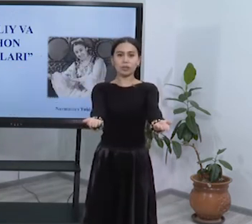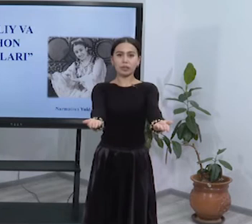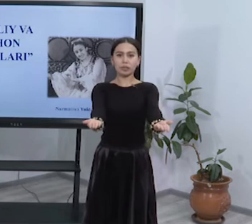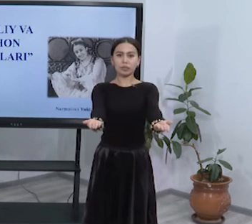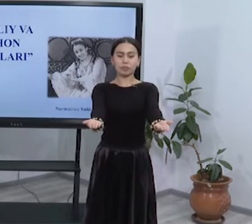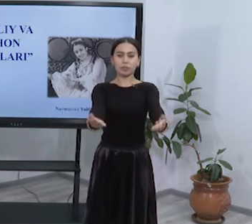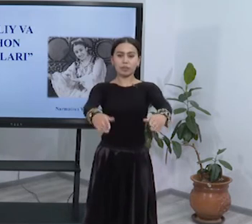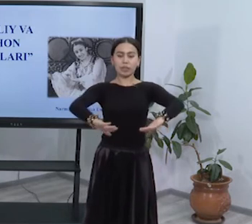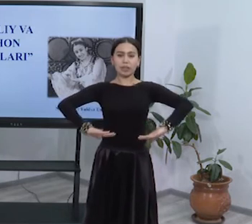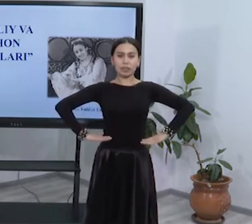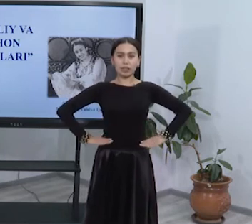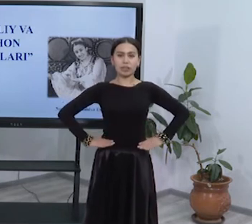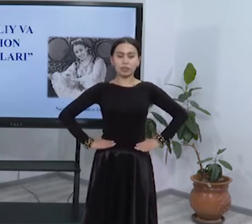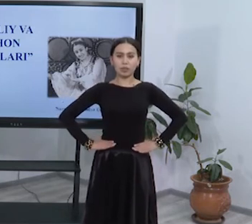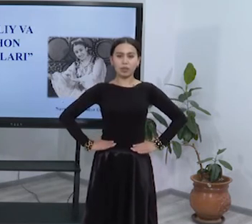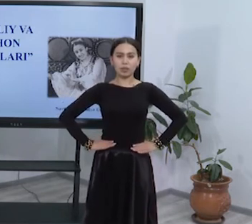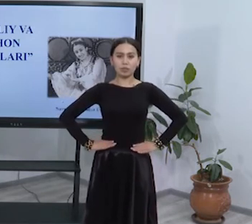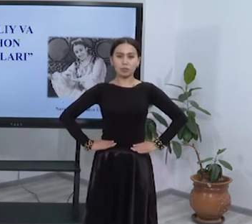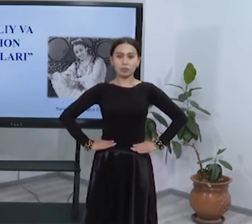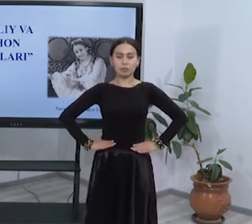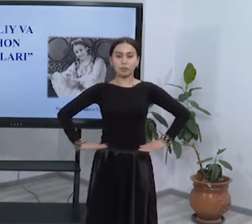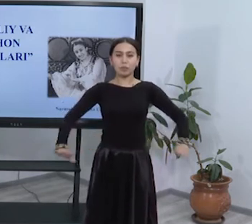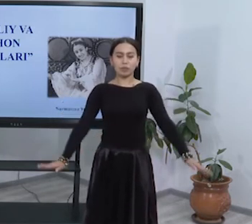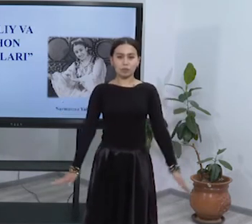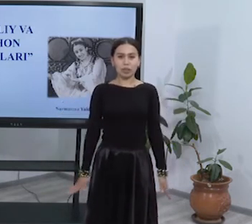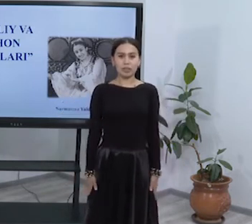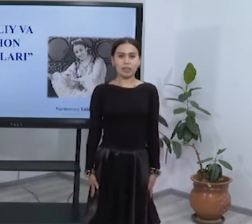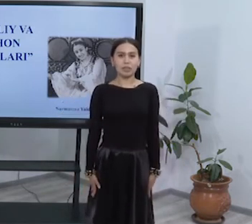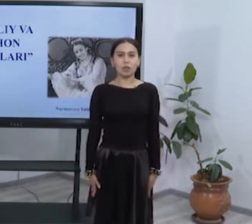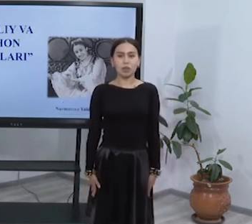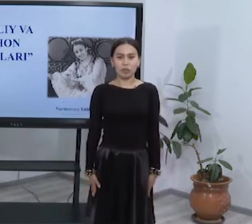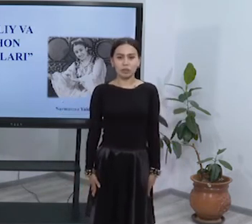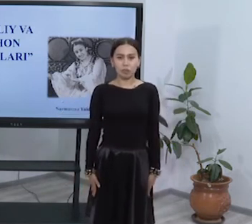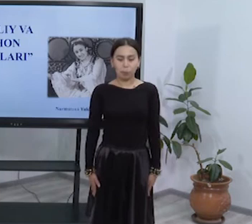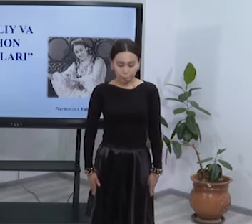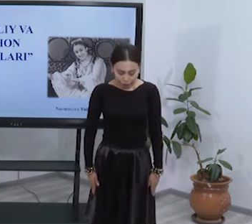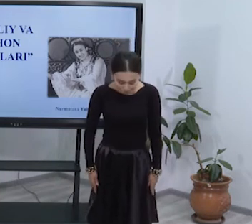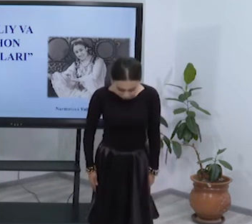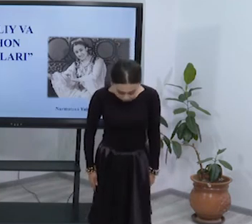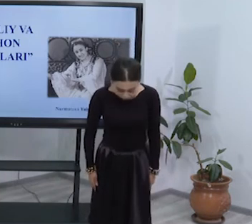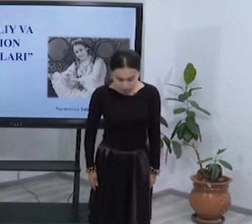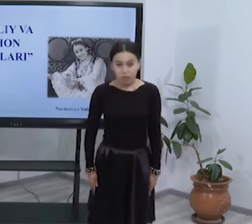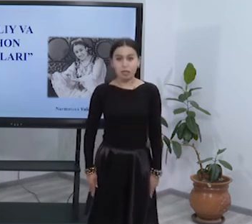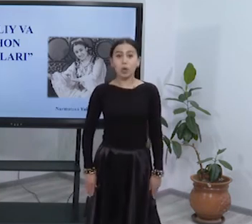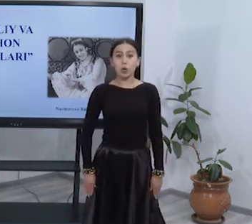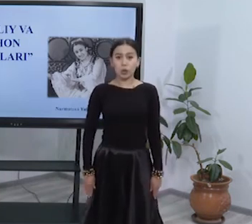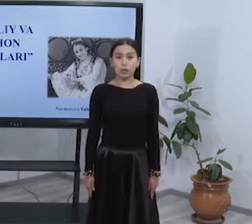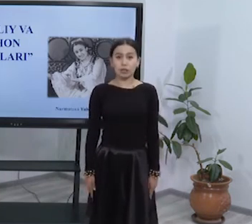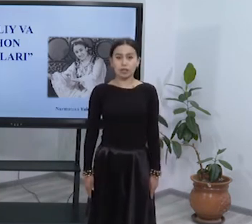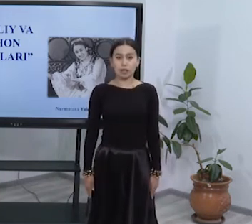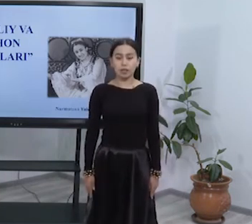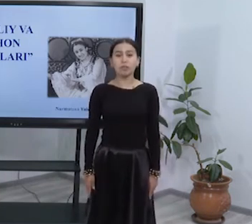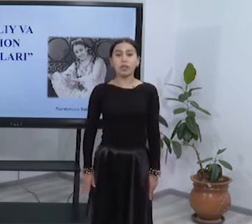6-chi holat, 7-chi holat va rasmiy holat. Ana endi keling, sizlarning